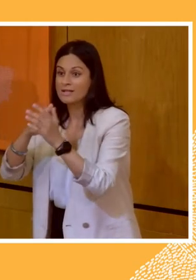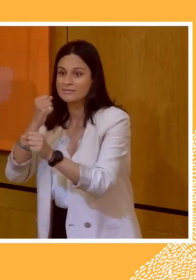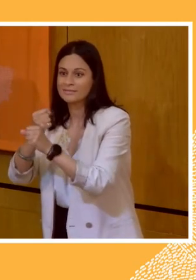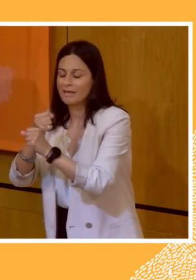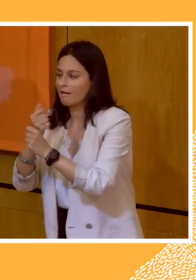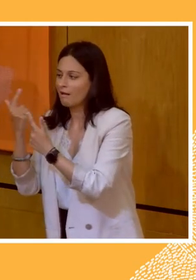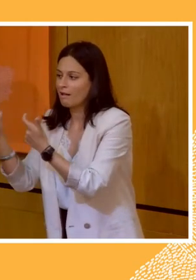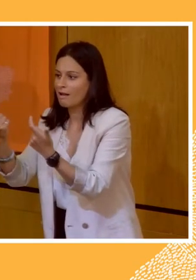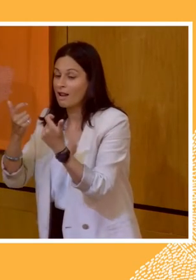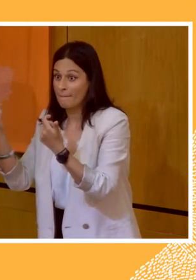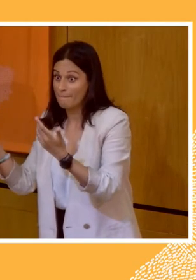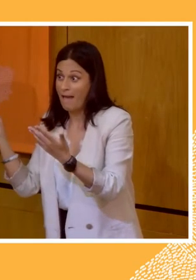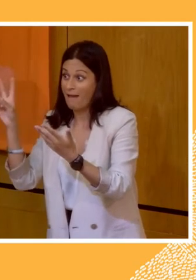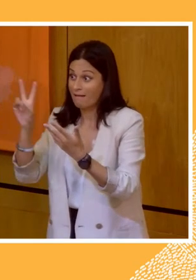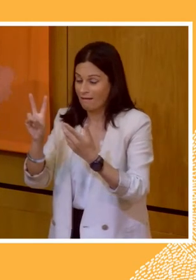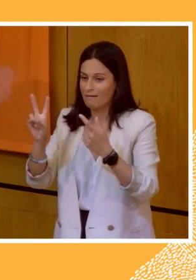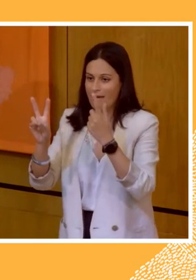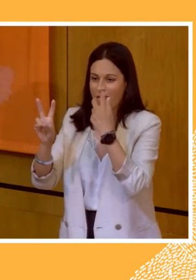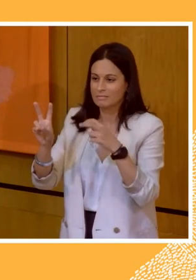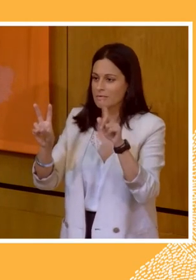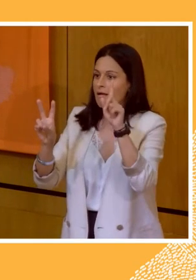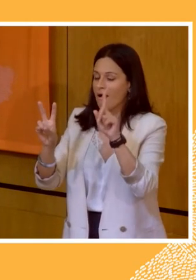had different